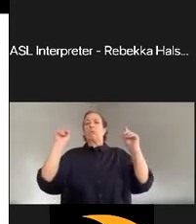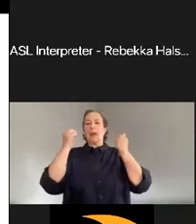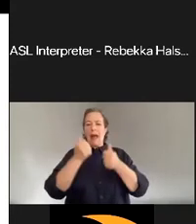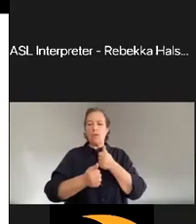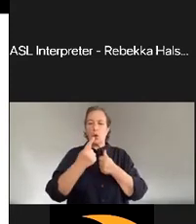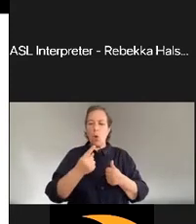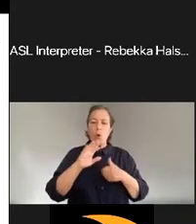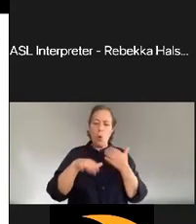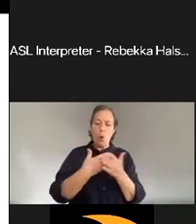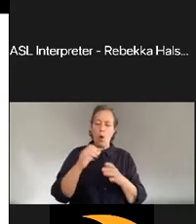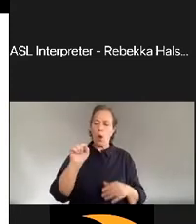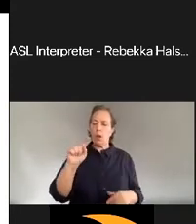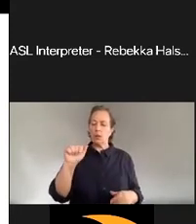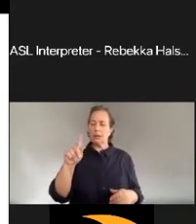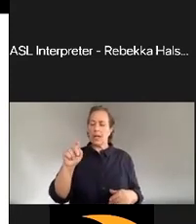OCR enforces.